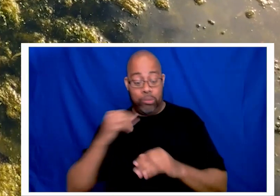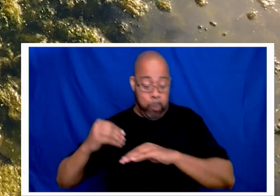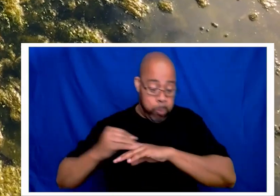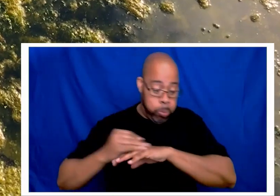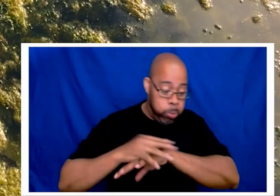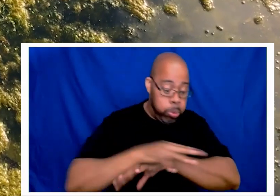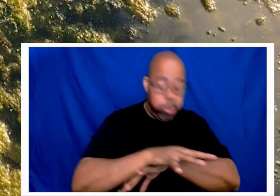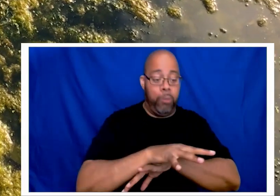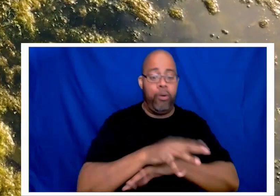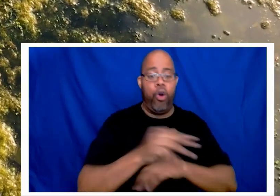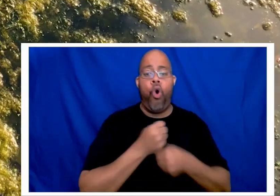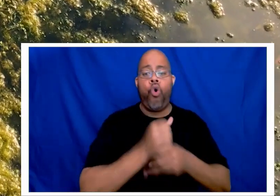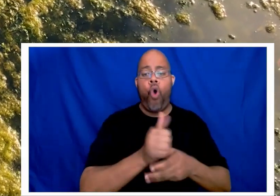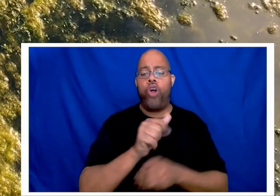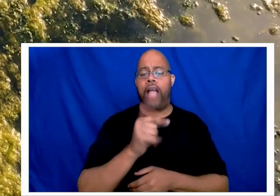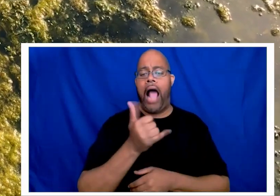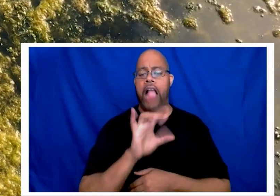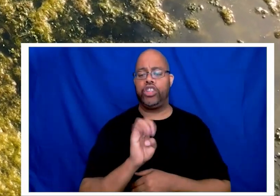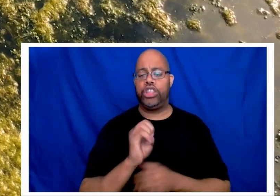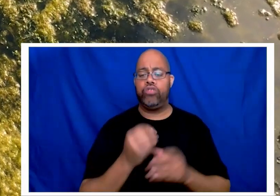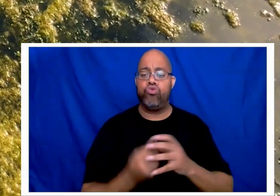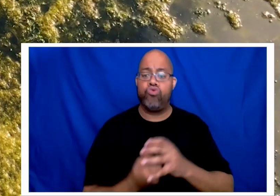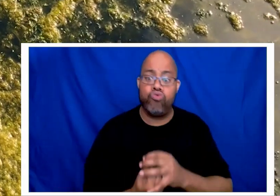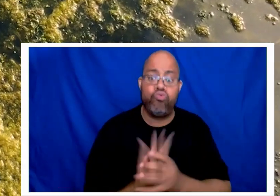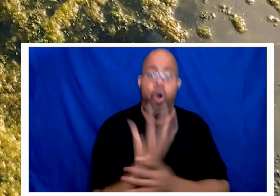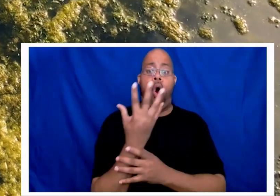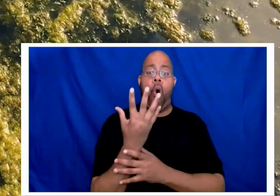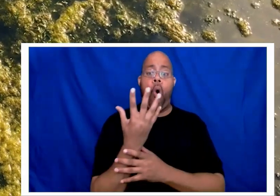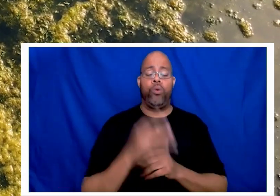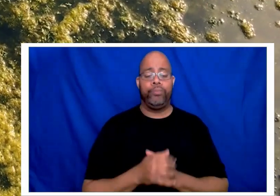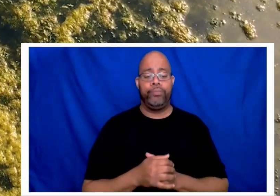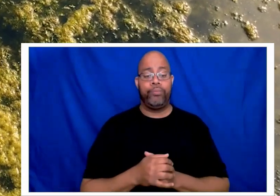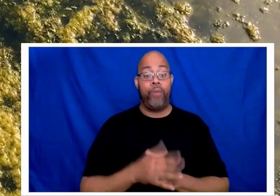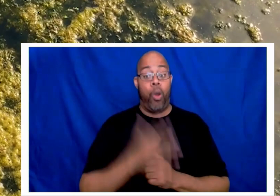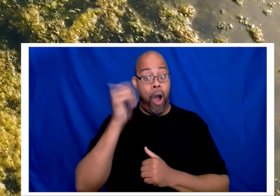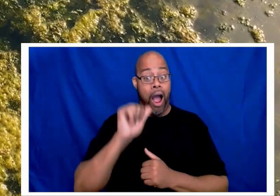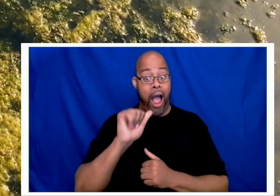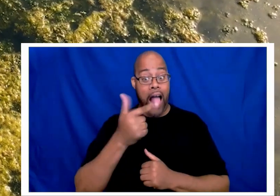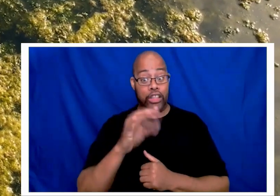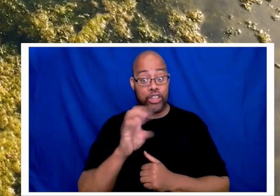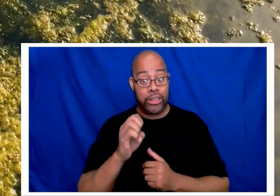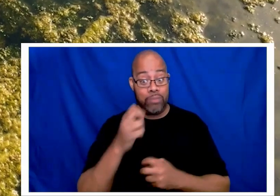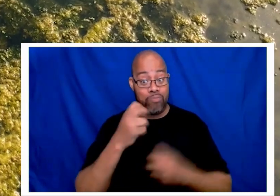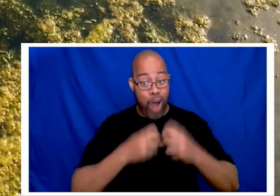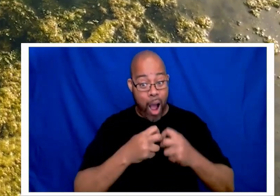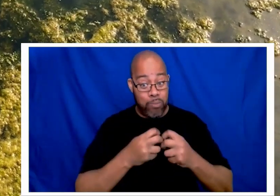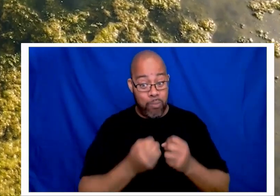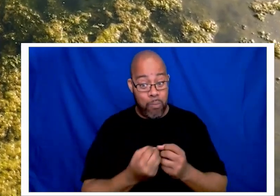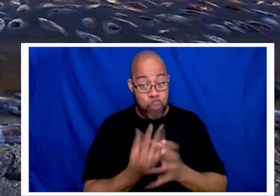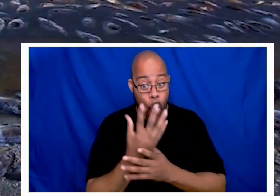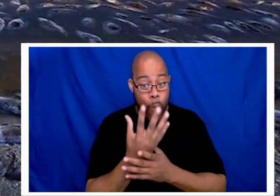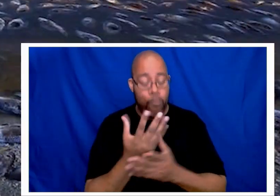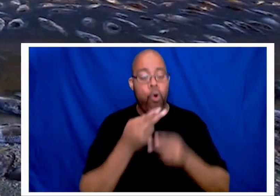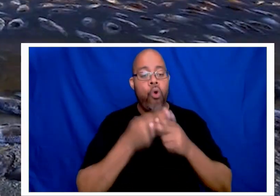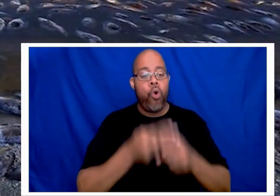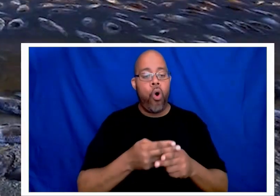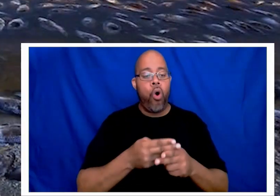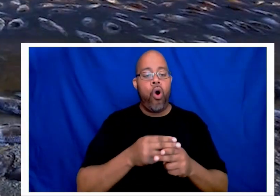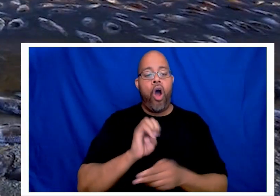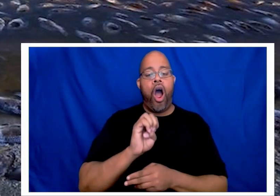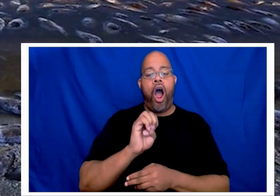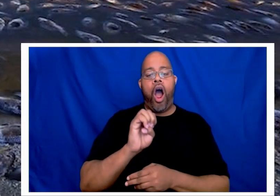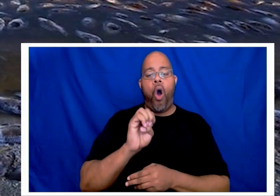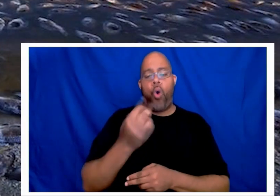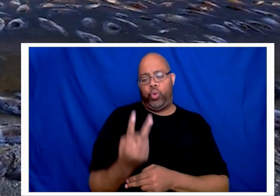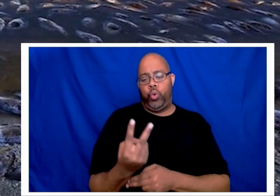of algae and water bodies. Now, why are algae problems a problem? This can lead to something called oxygen depletion. When